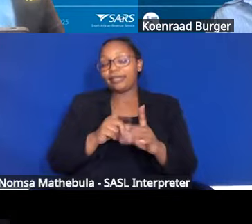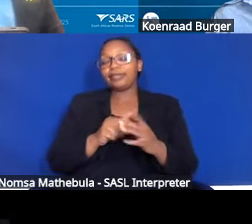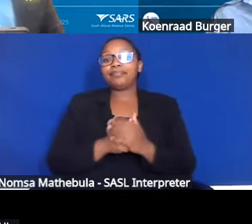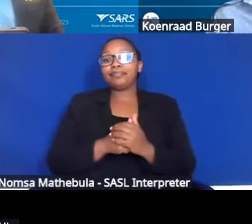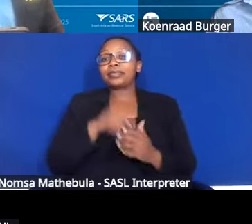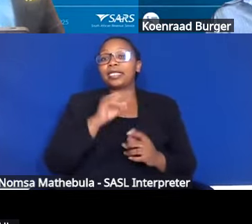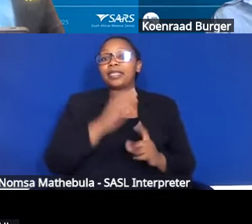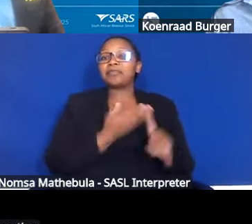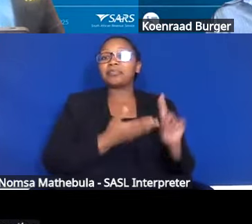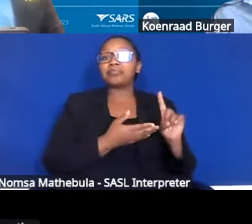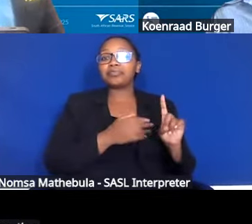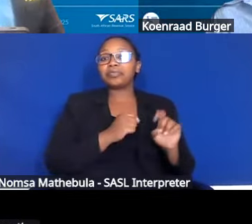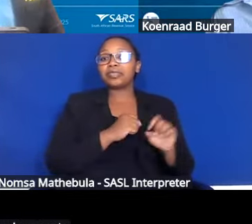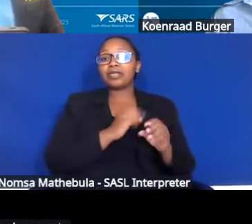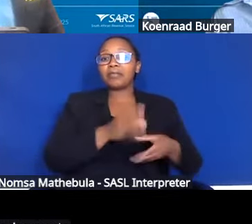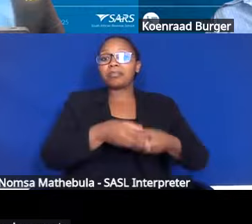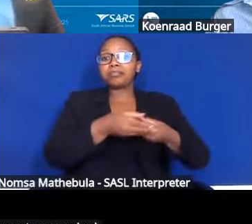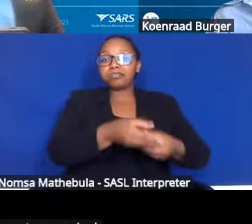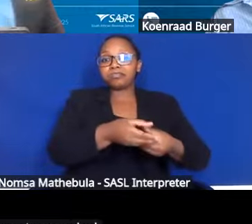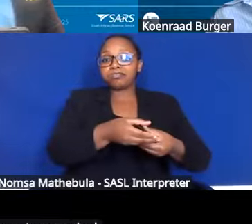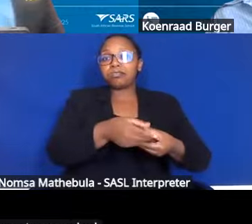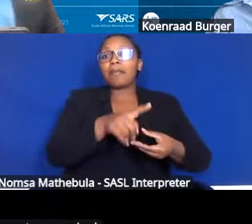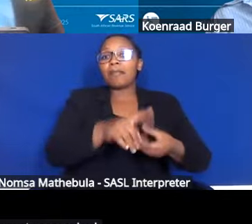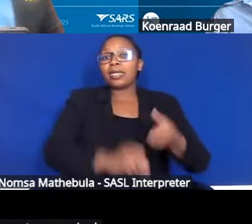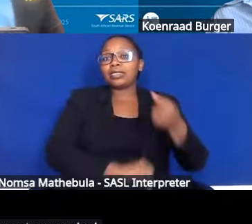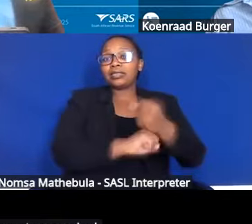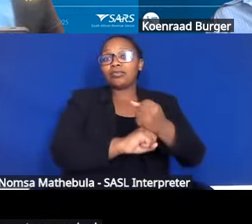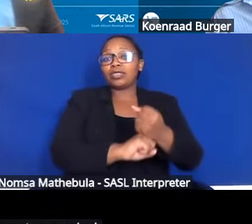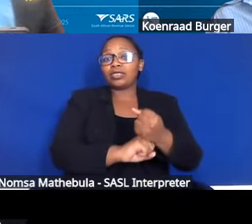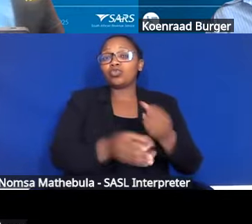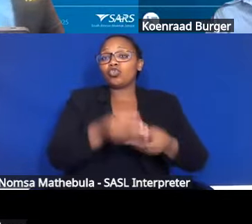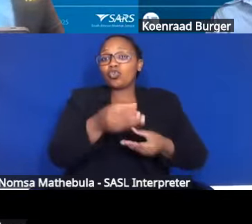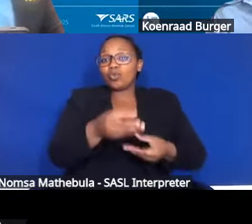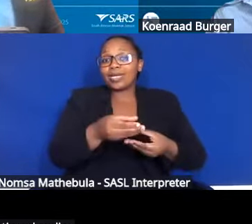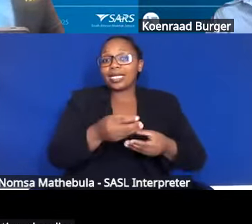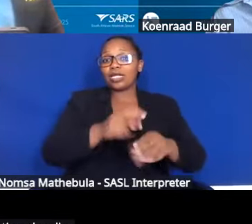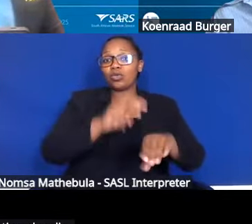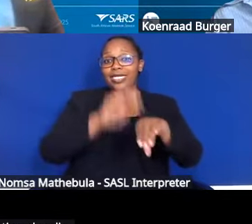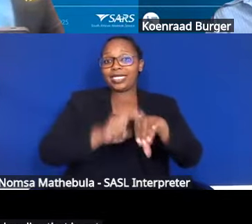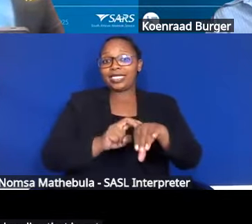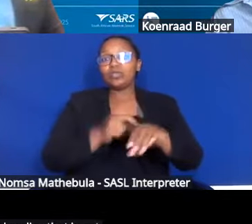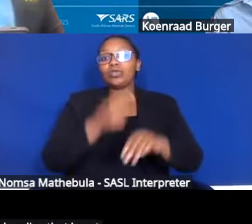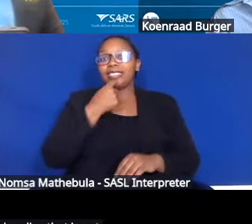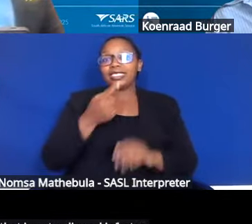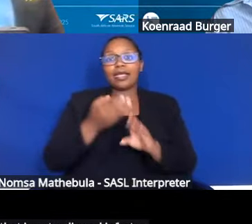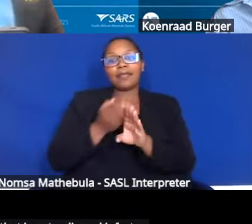supporting documents as required, as we have mentioned earlier, that is not a disqualifying